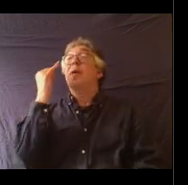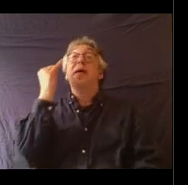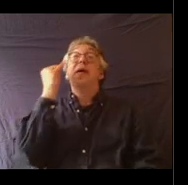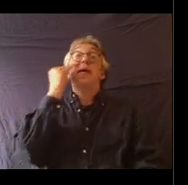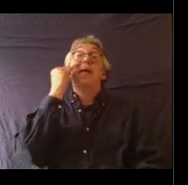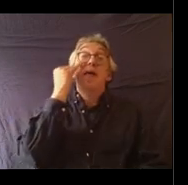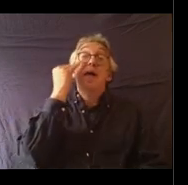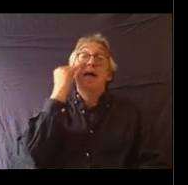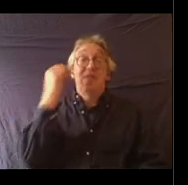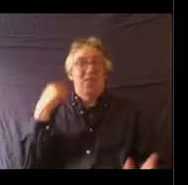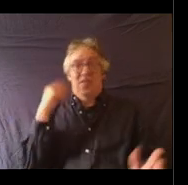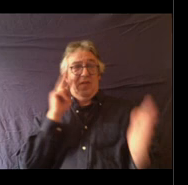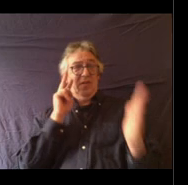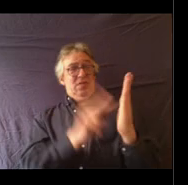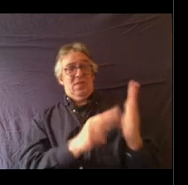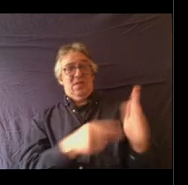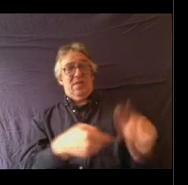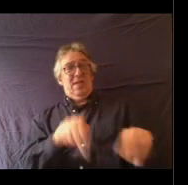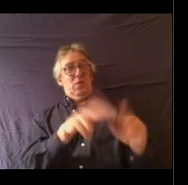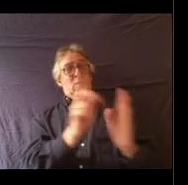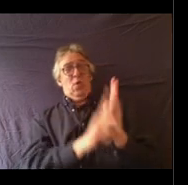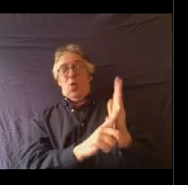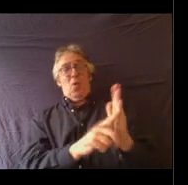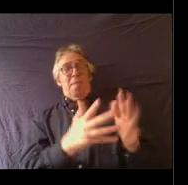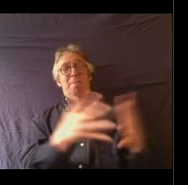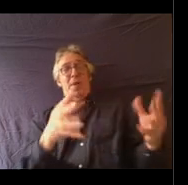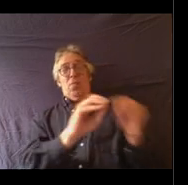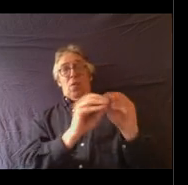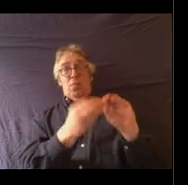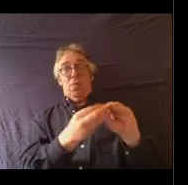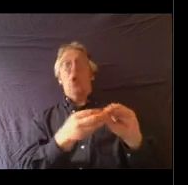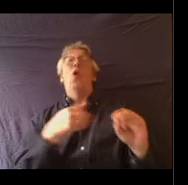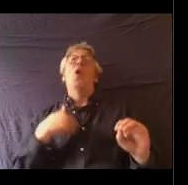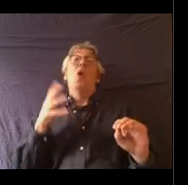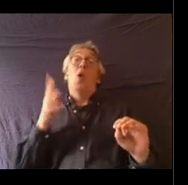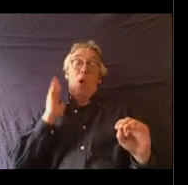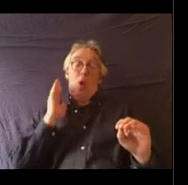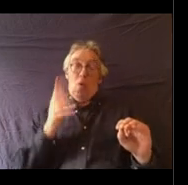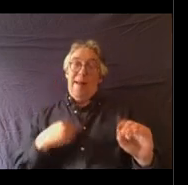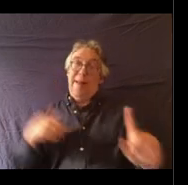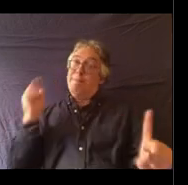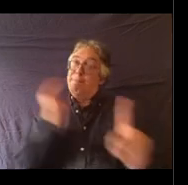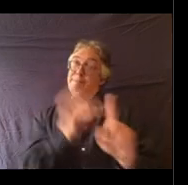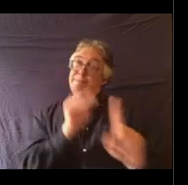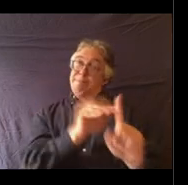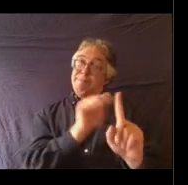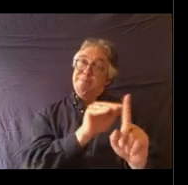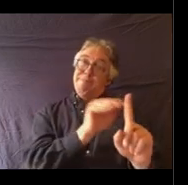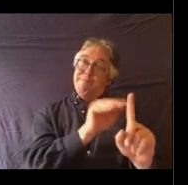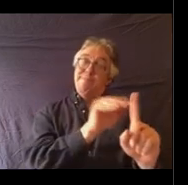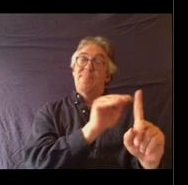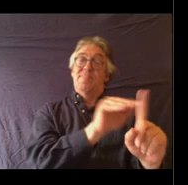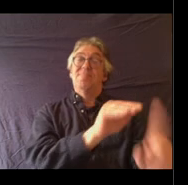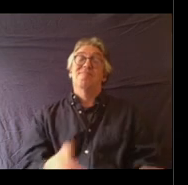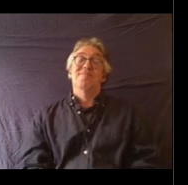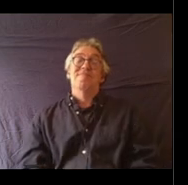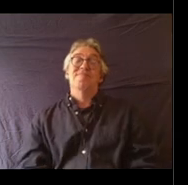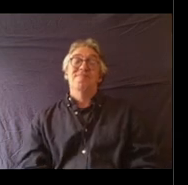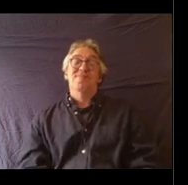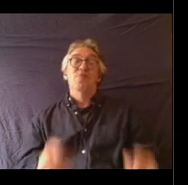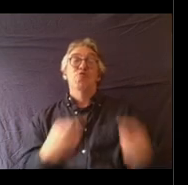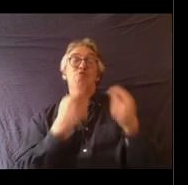if we identify major problems, we will go after the member state and try